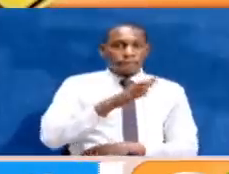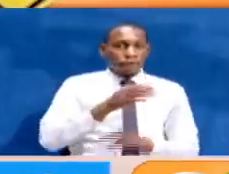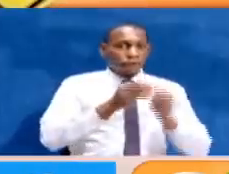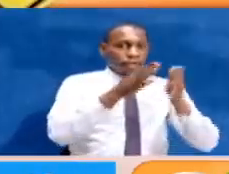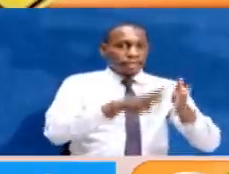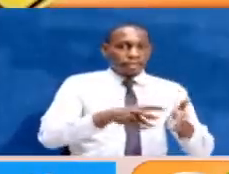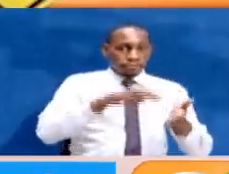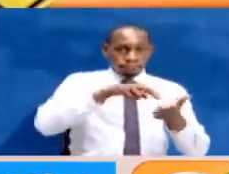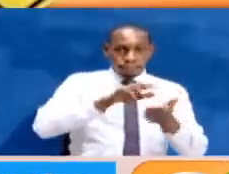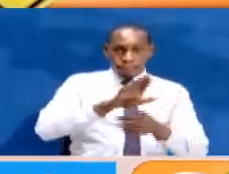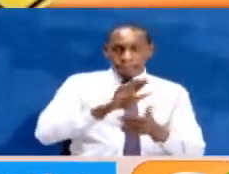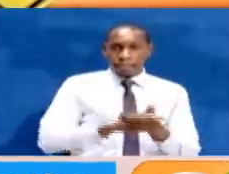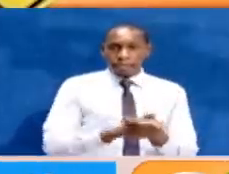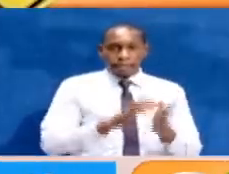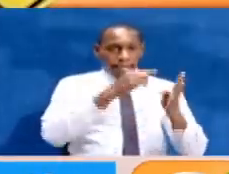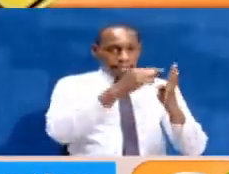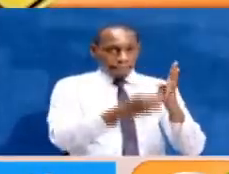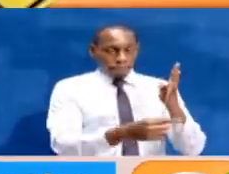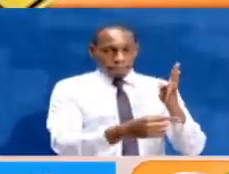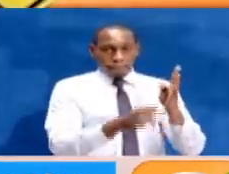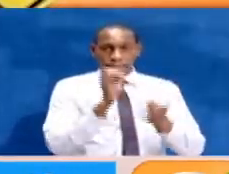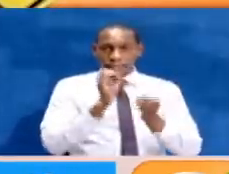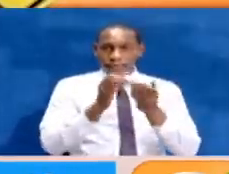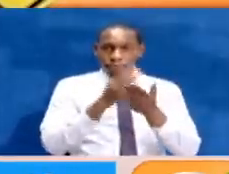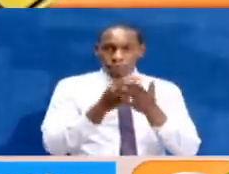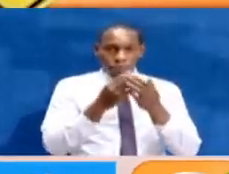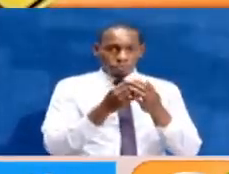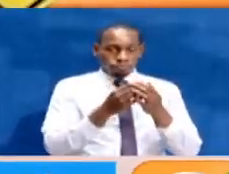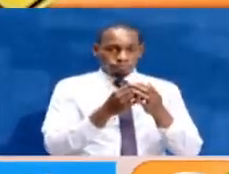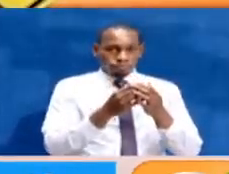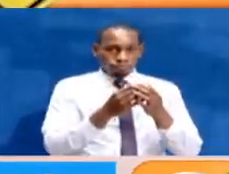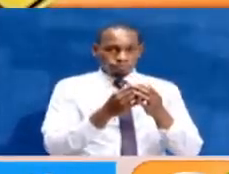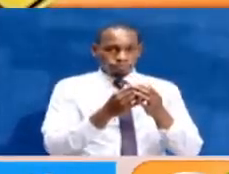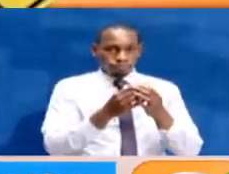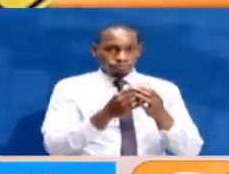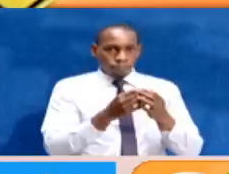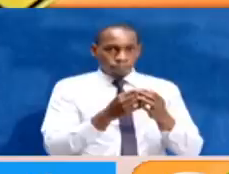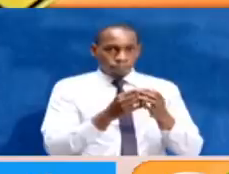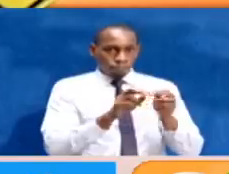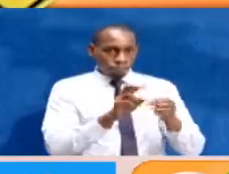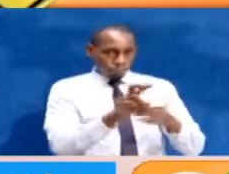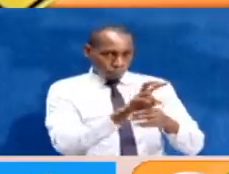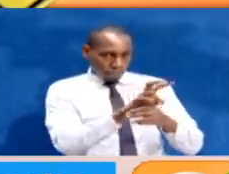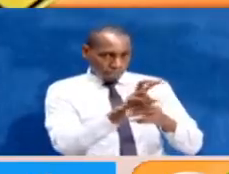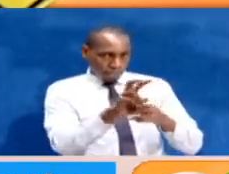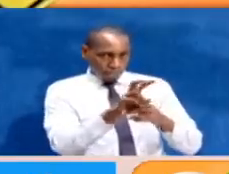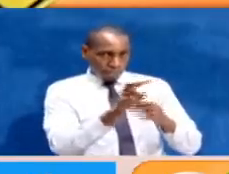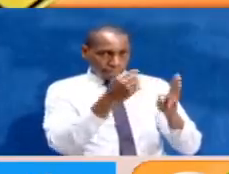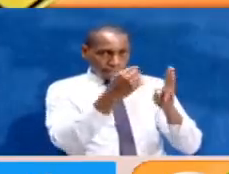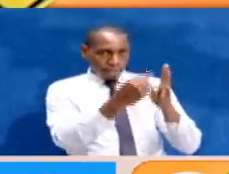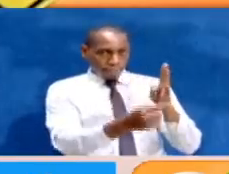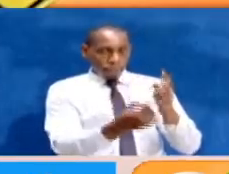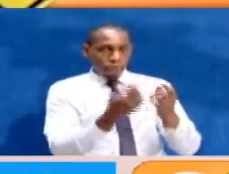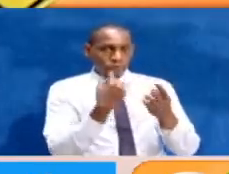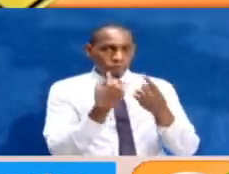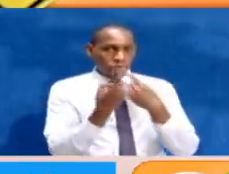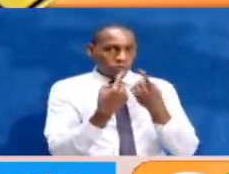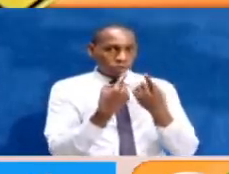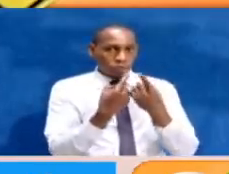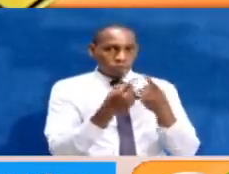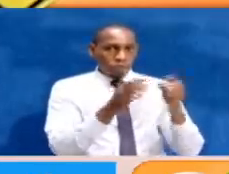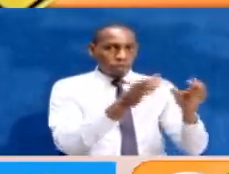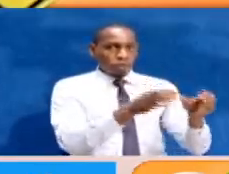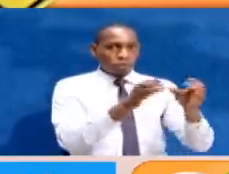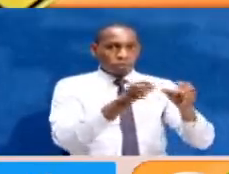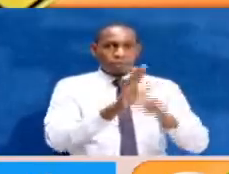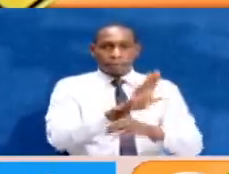are standing there, if you were to really look at it critically, they are speaking. It's really not their